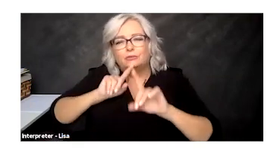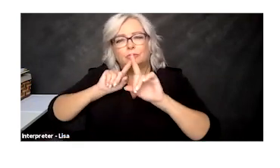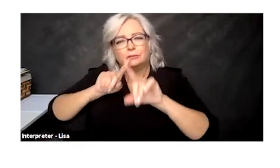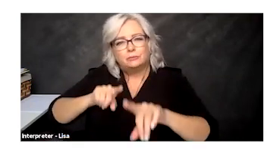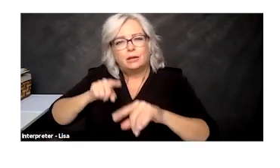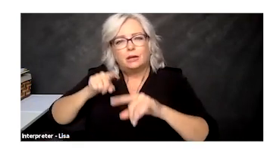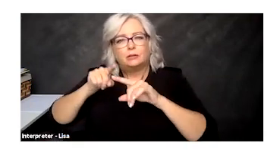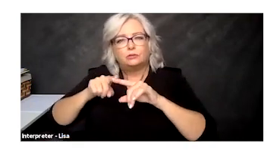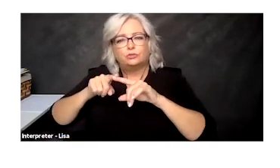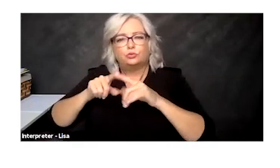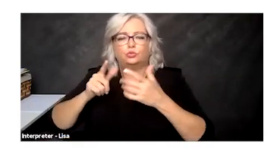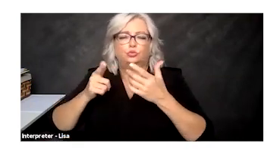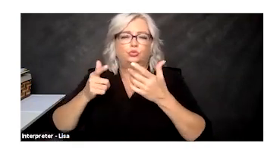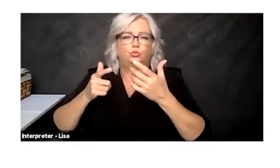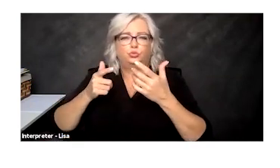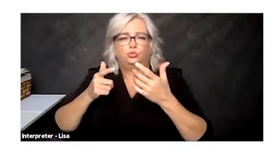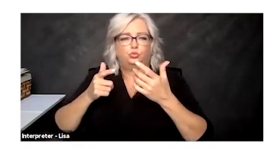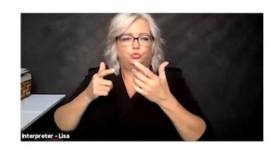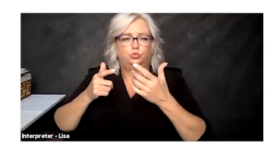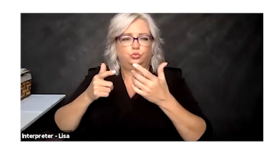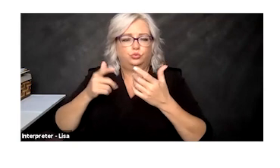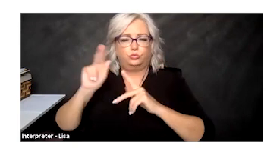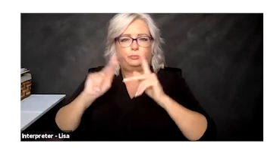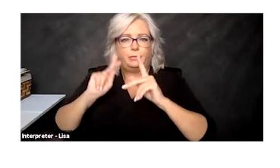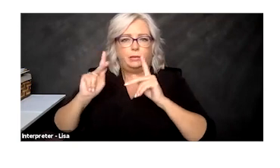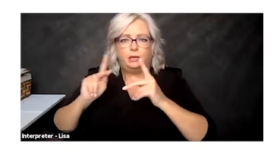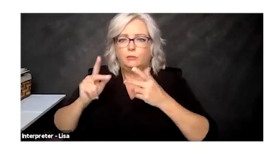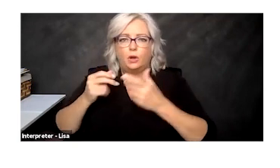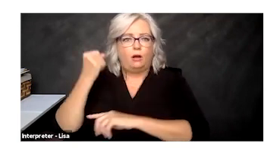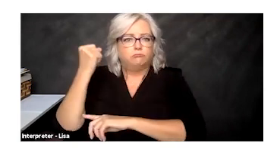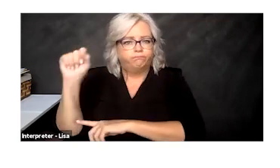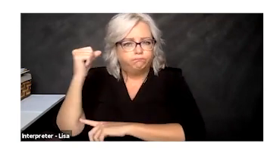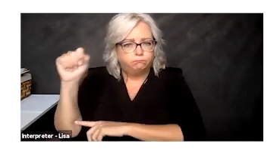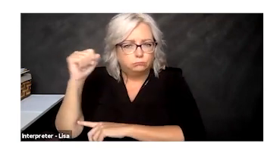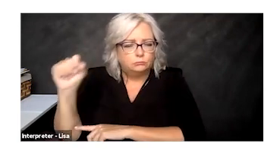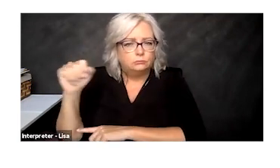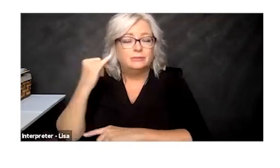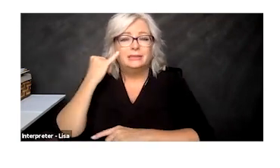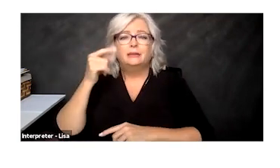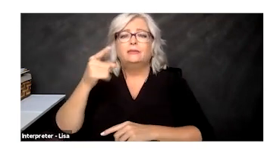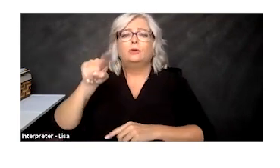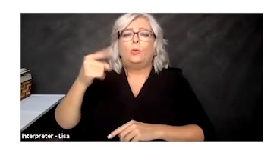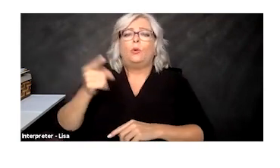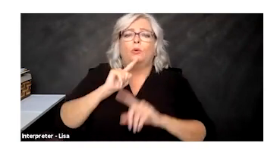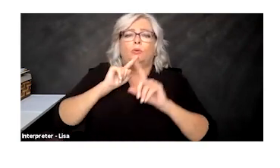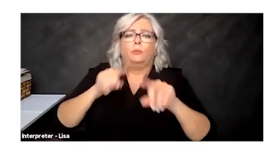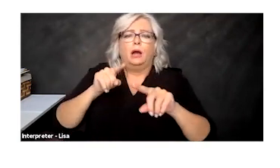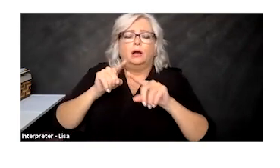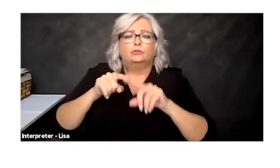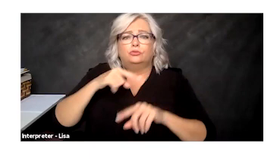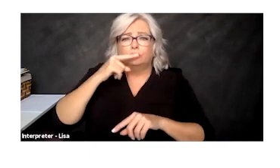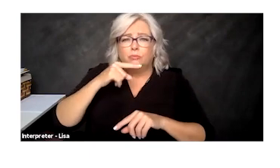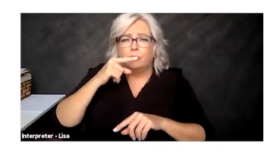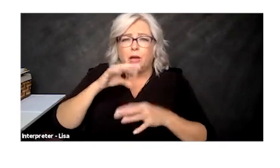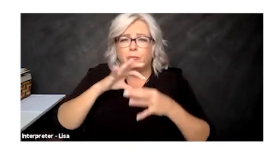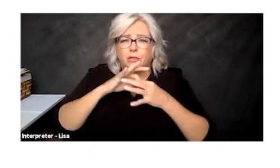an uprising in this country. And we know that if you're only responding to public relations issues,